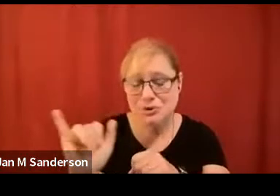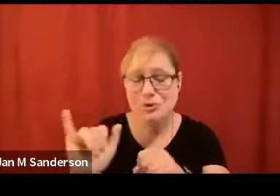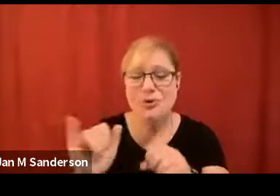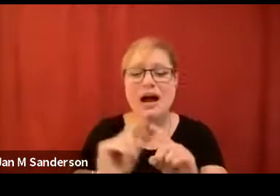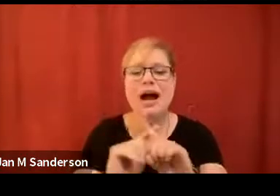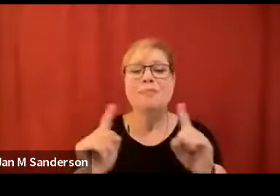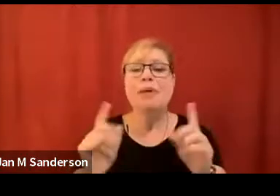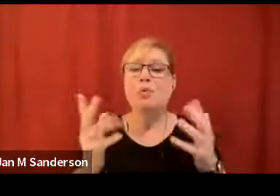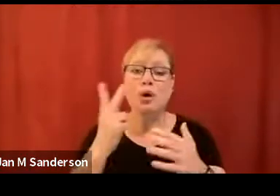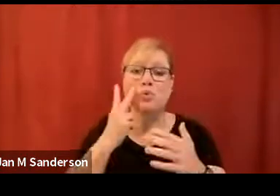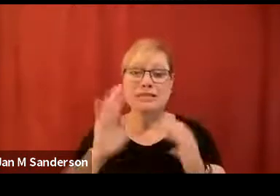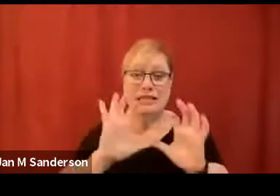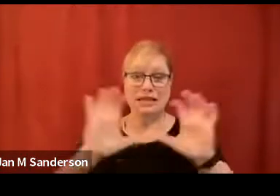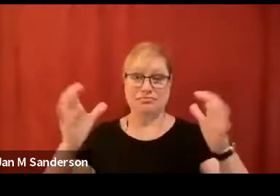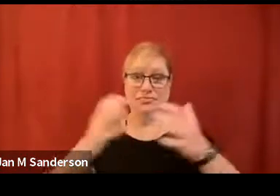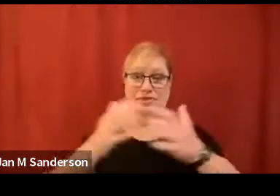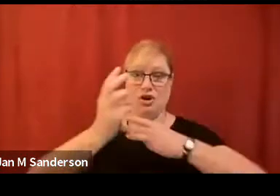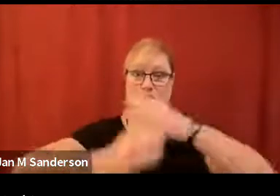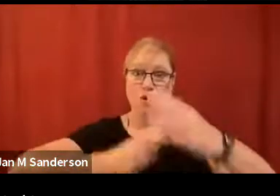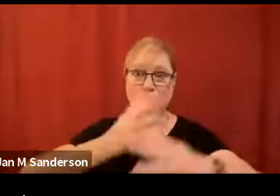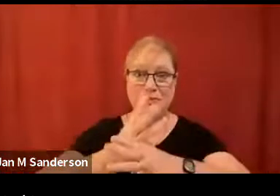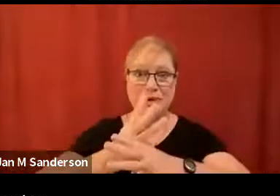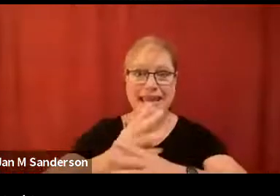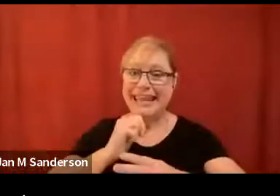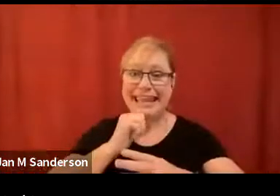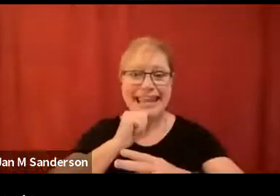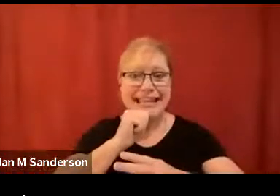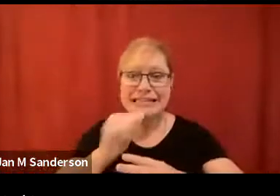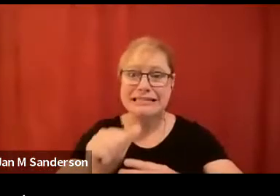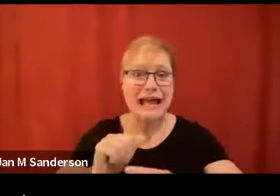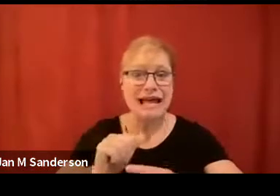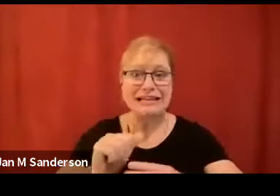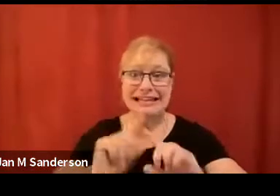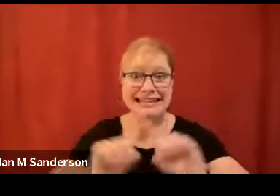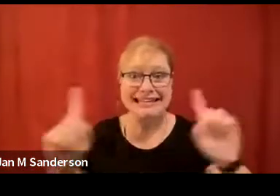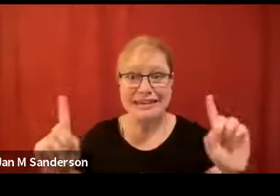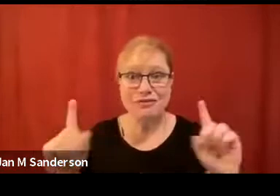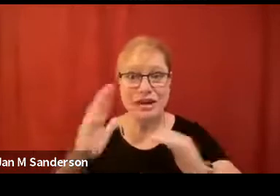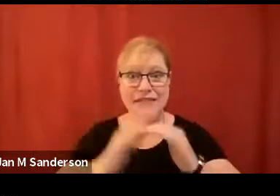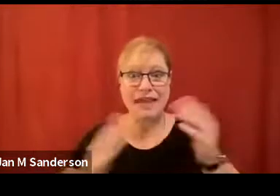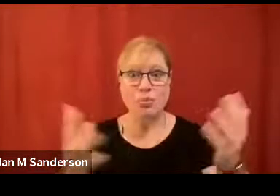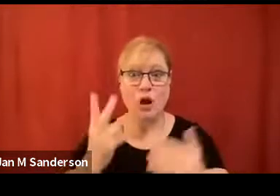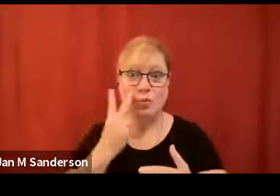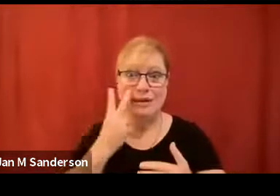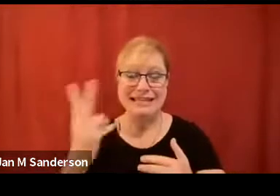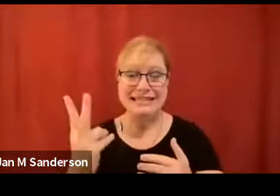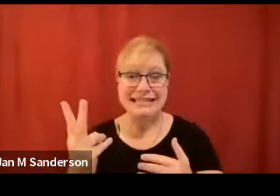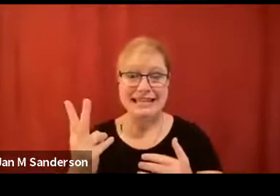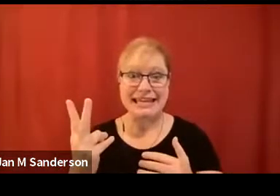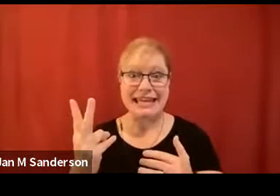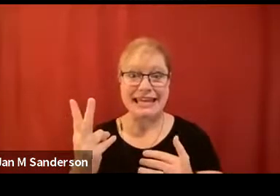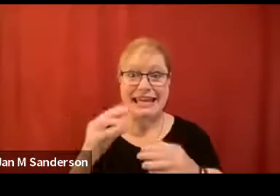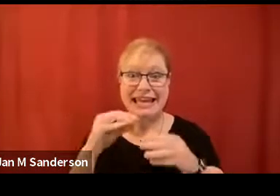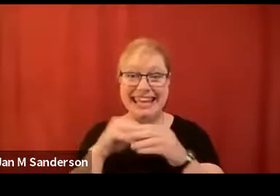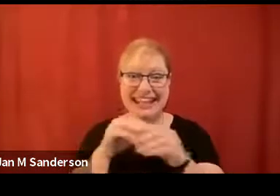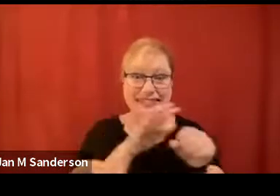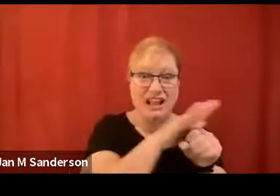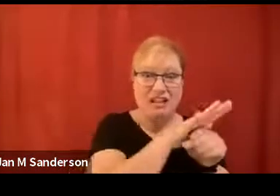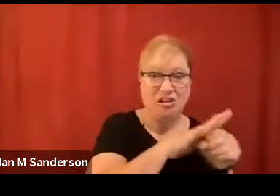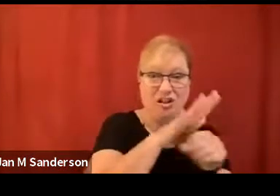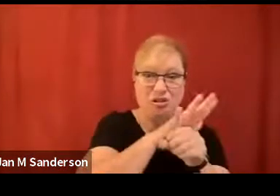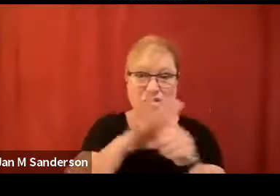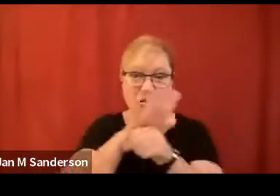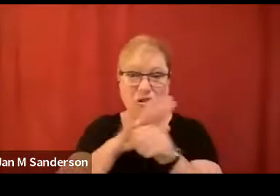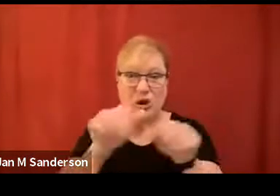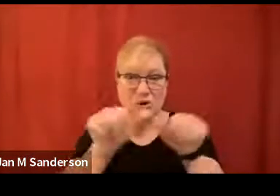seeing globally is not so different than what we're seeing in sort of these sort of like pockets, right, of what this